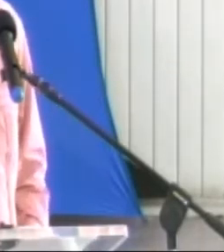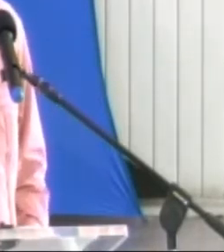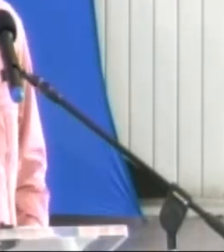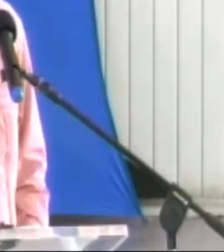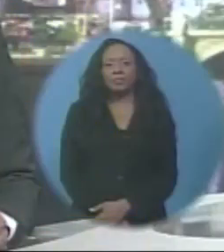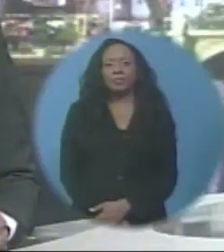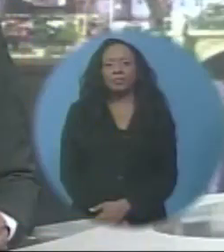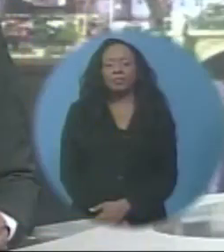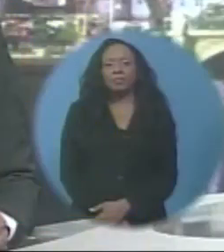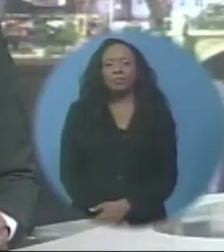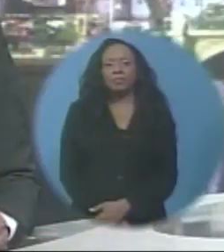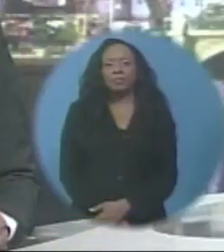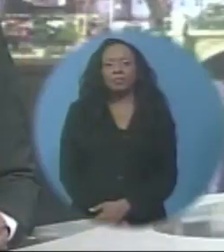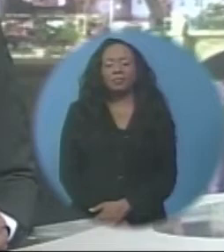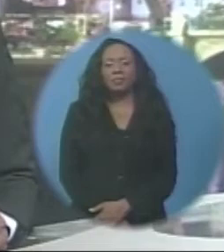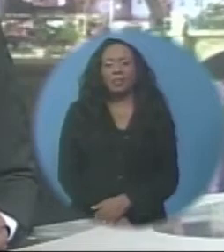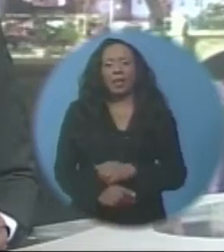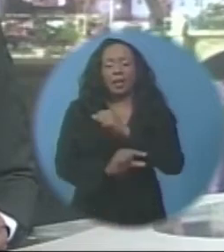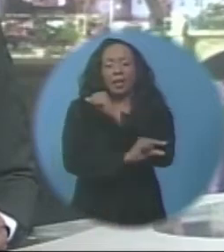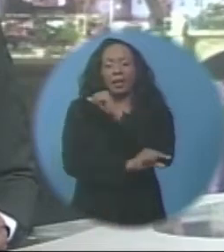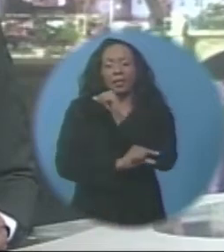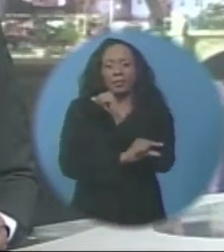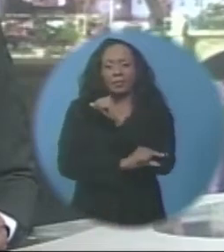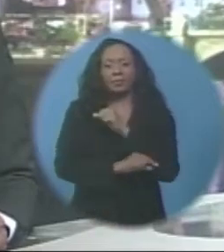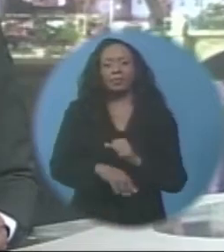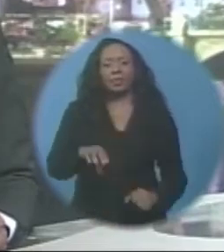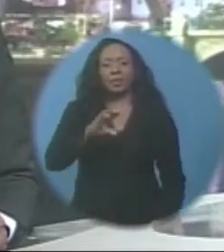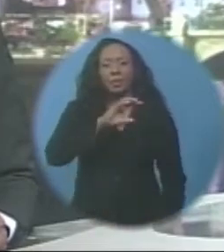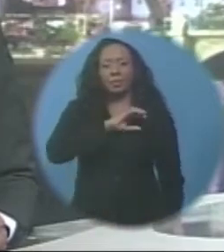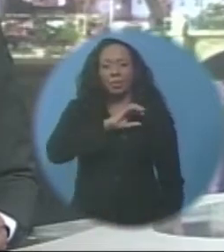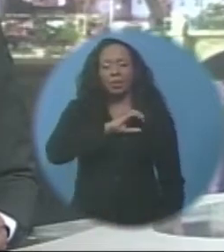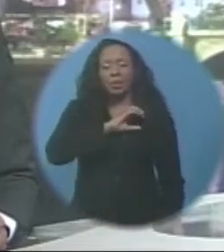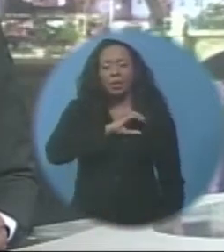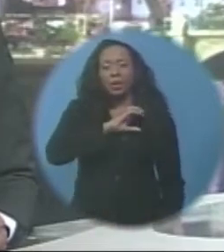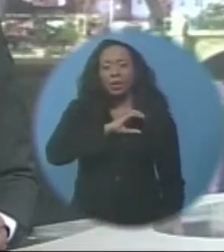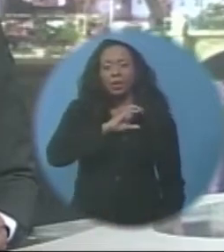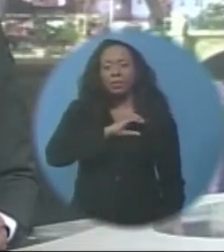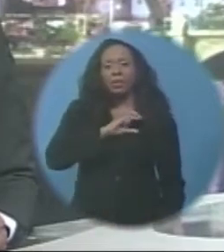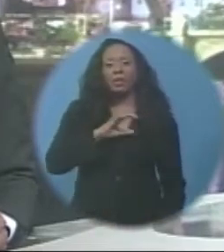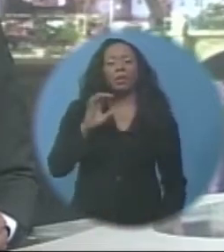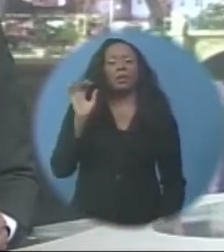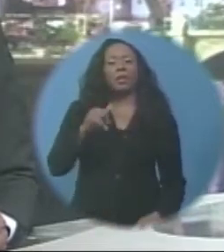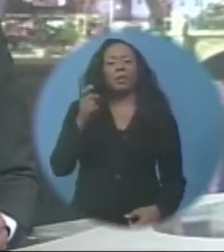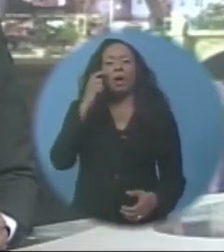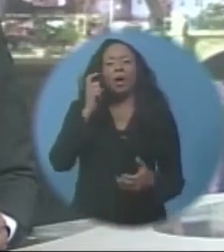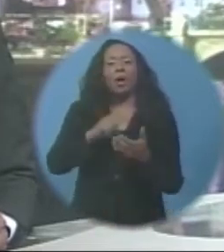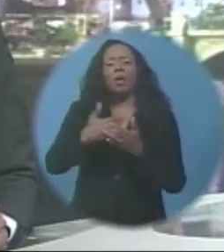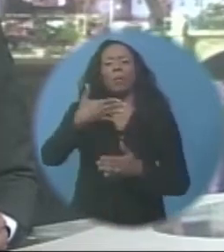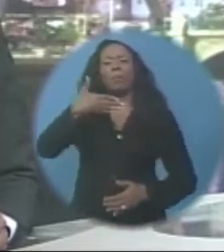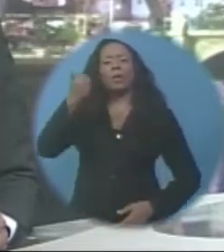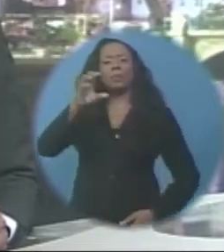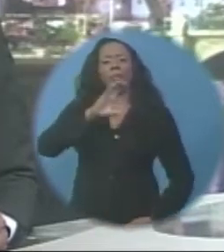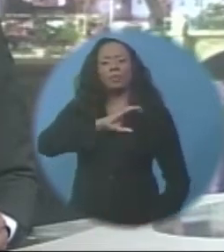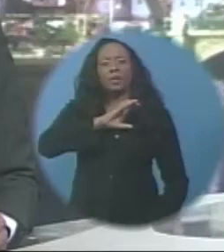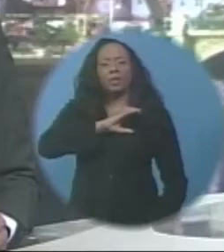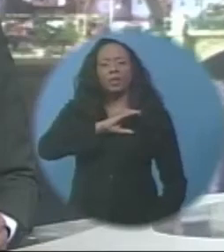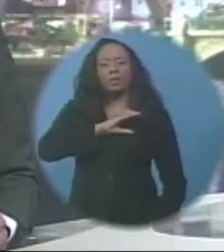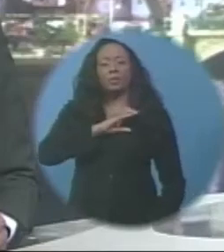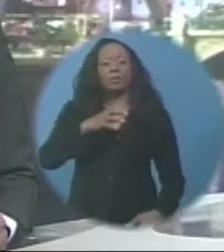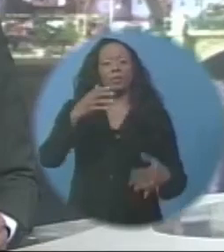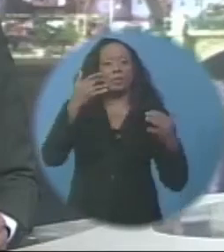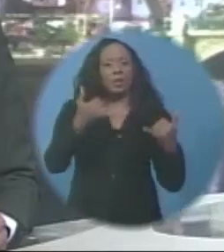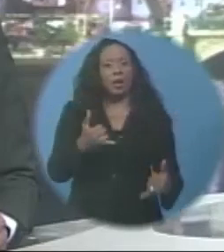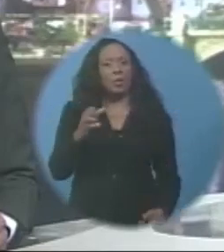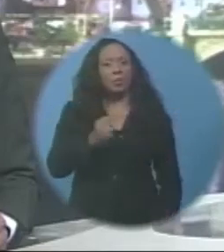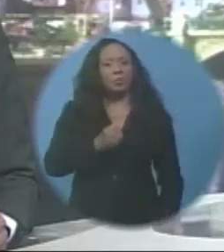year. In Guyana, a policeman previously identified as the best cop on the force is one of 2 officers who have